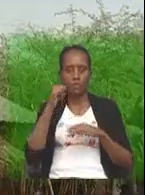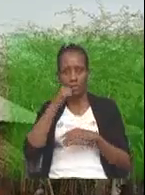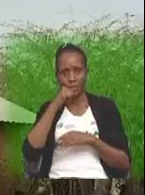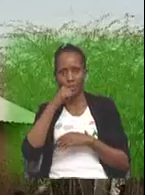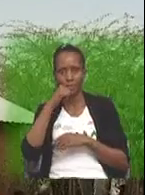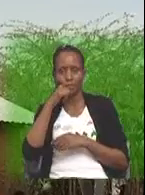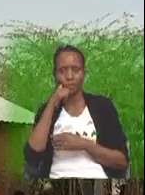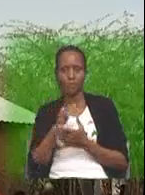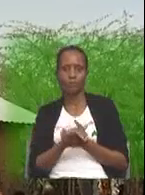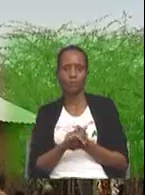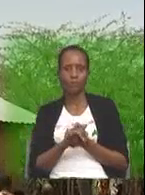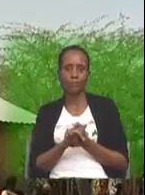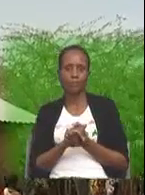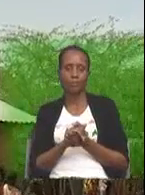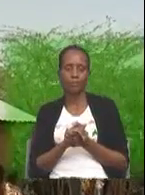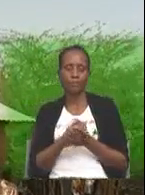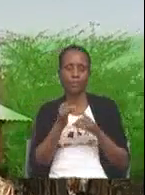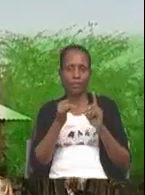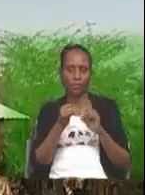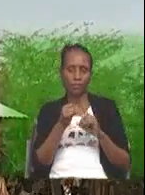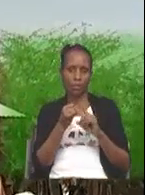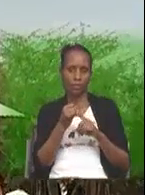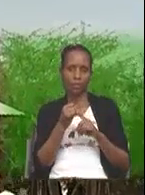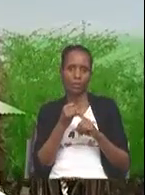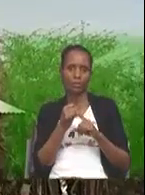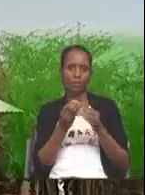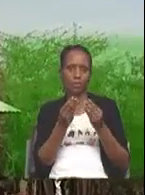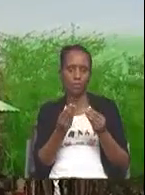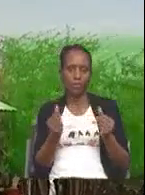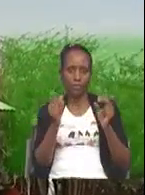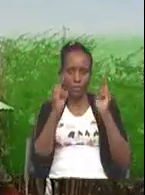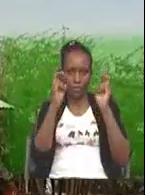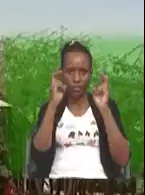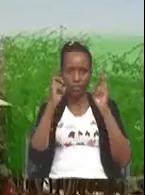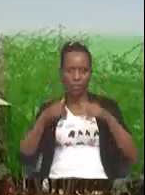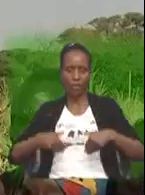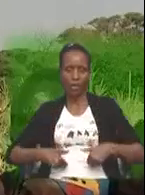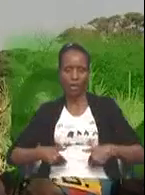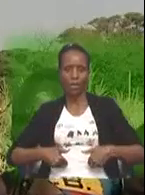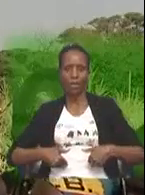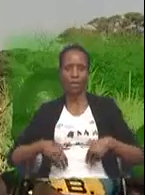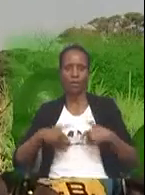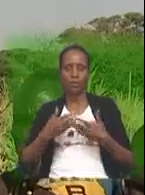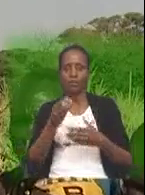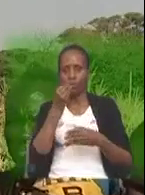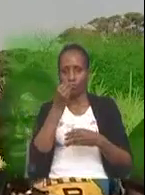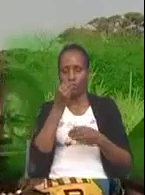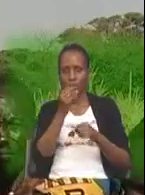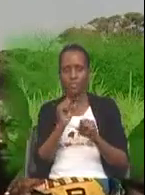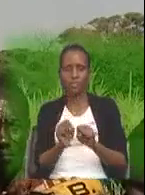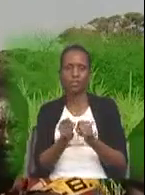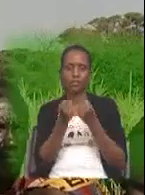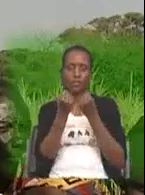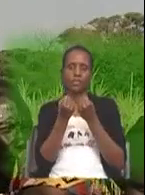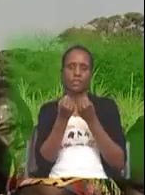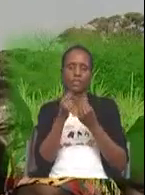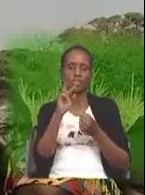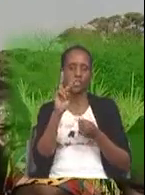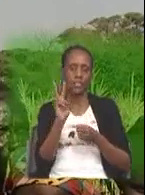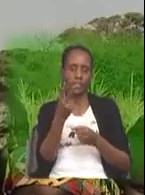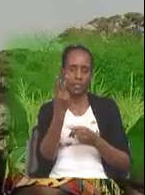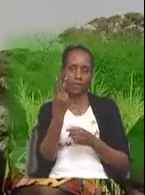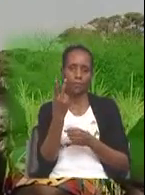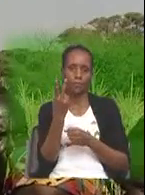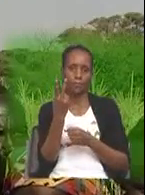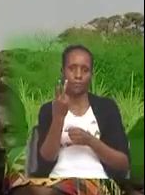ya mabati. So one, we have been able to address the issue of hunger or food security, and secondly, we